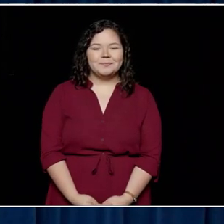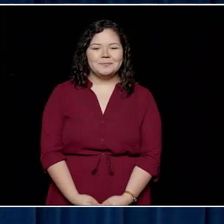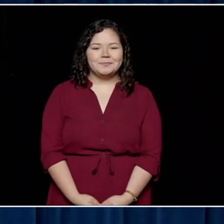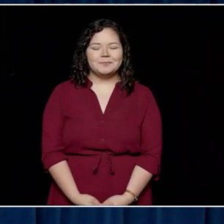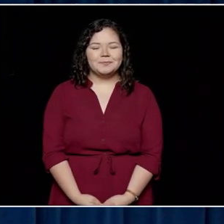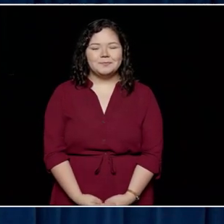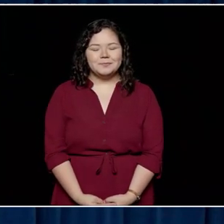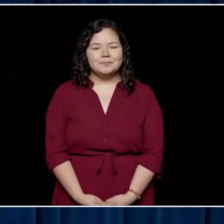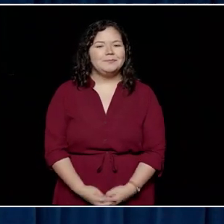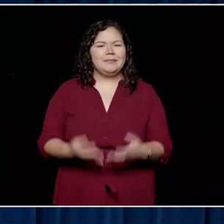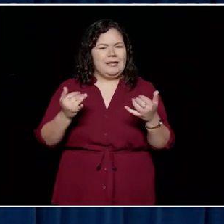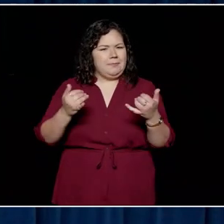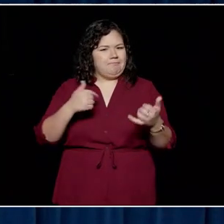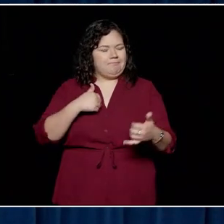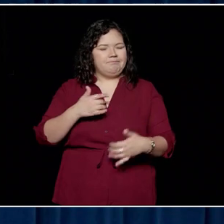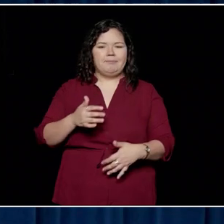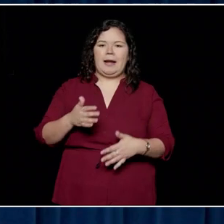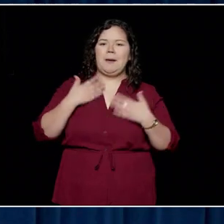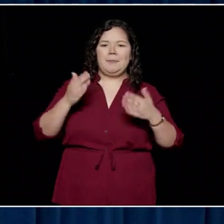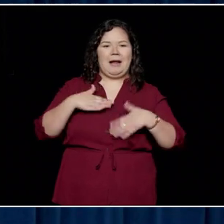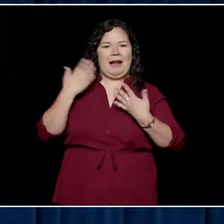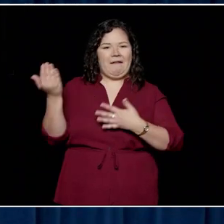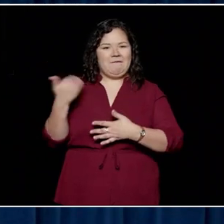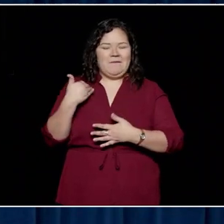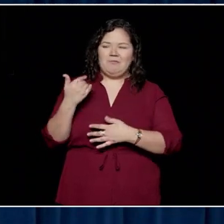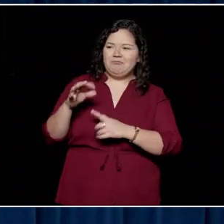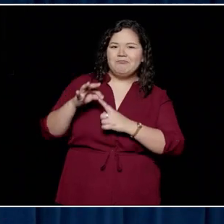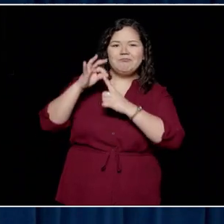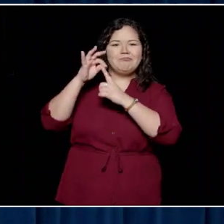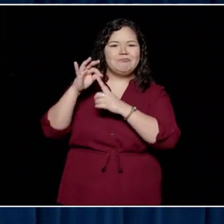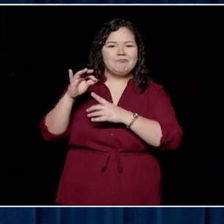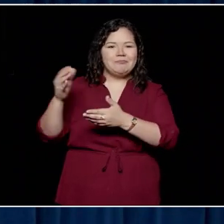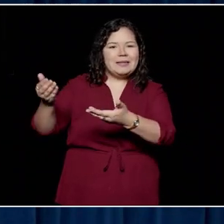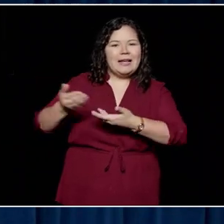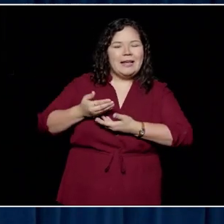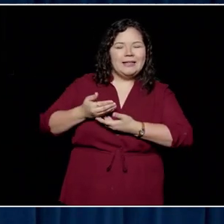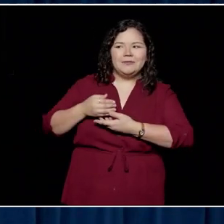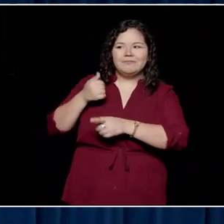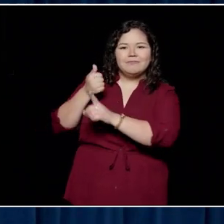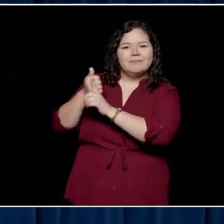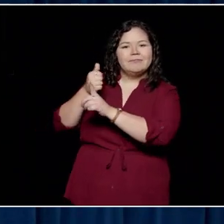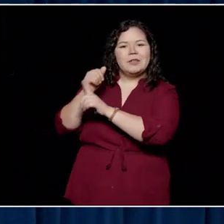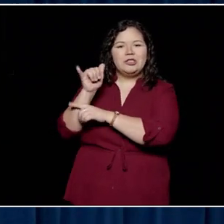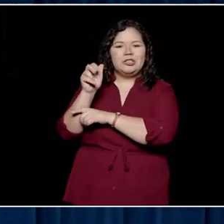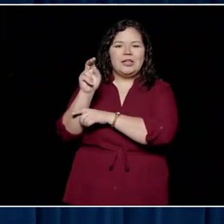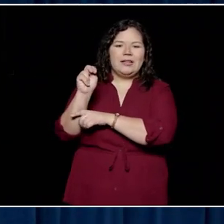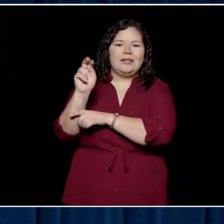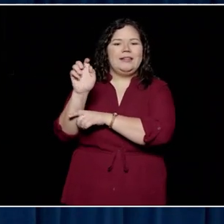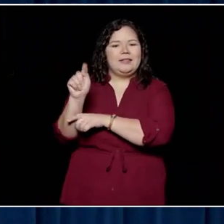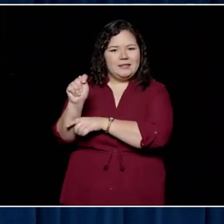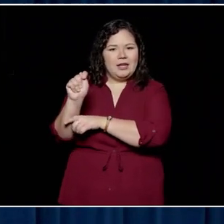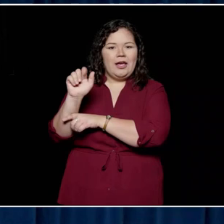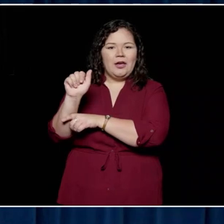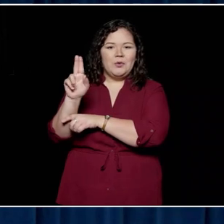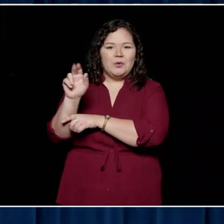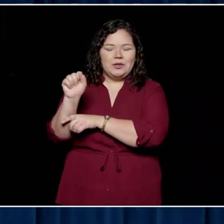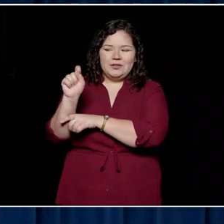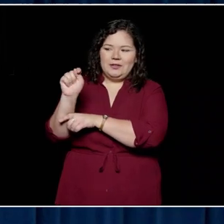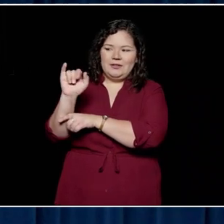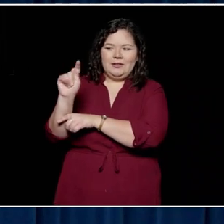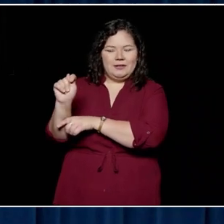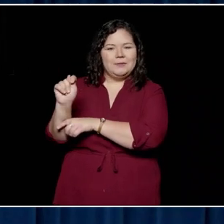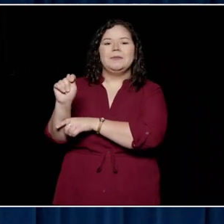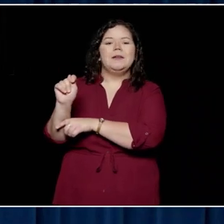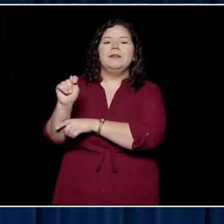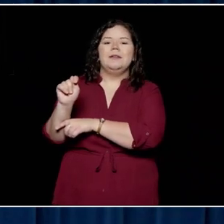We are very pleased to have with us a very special guest, Her Honor, the Honorable Janet Austin,